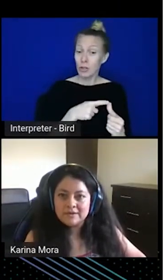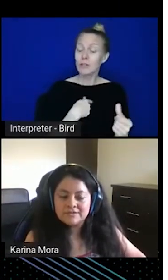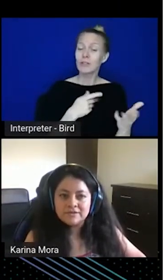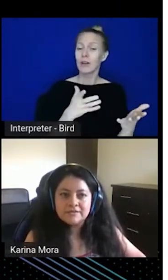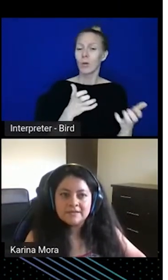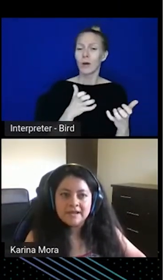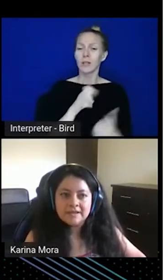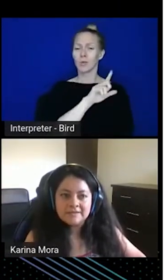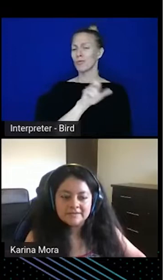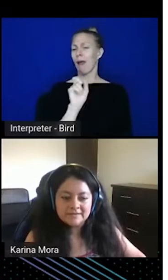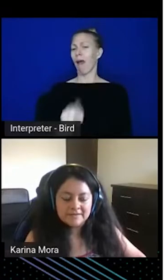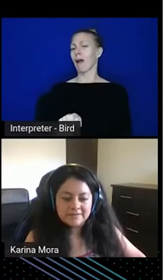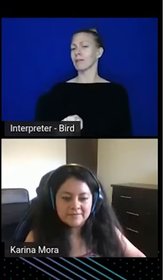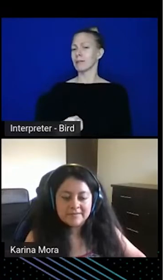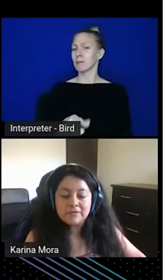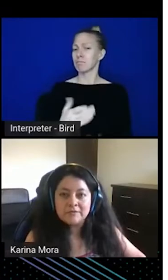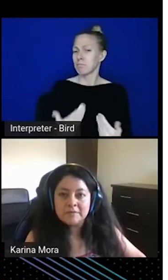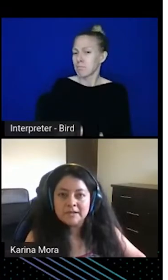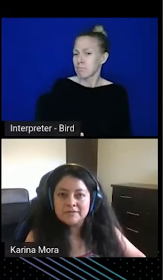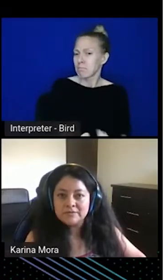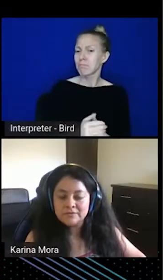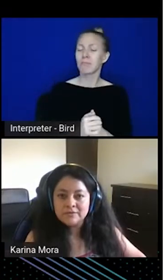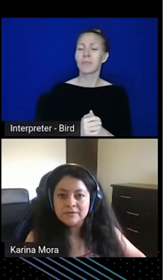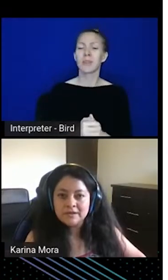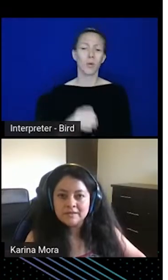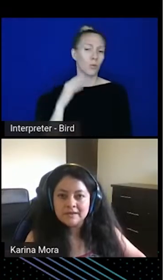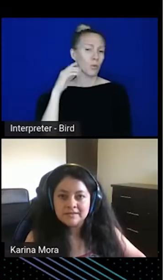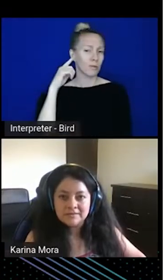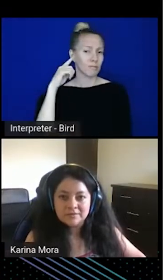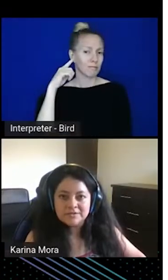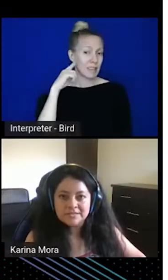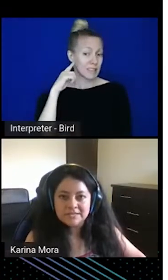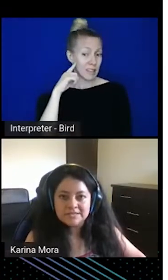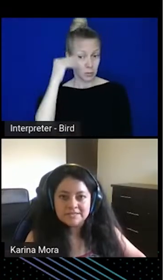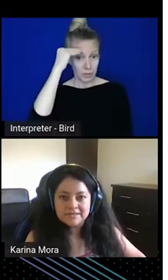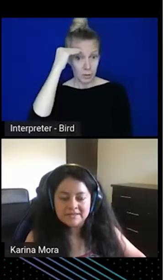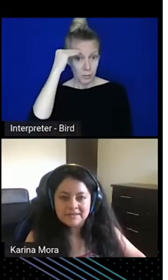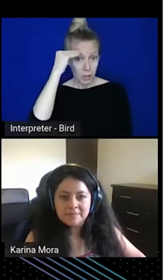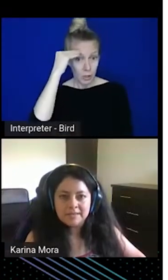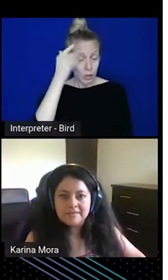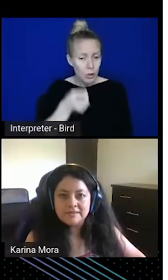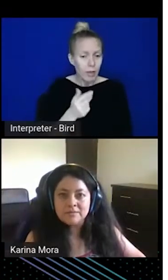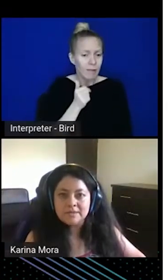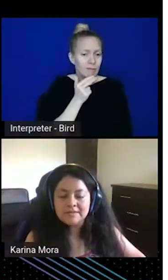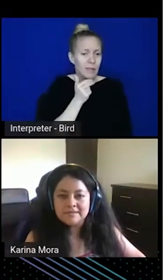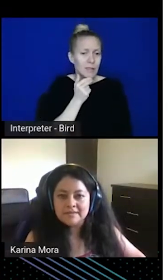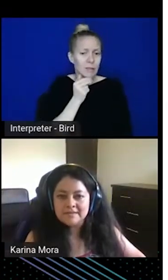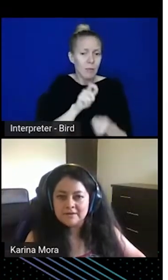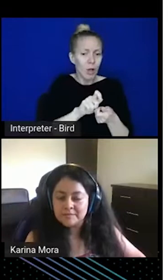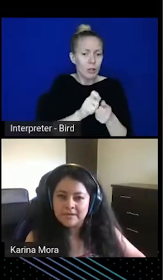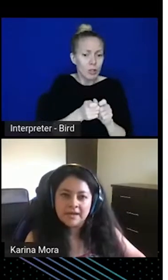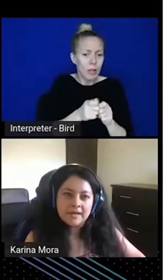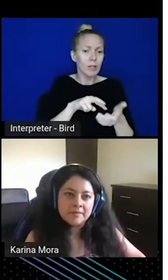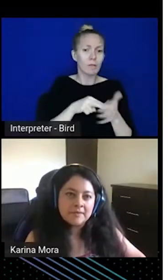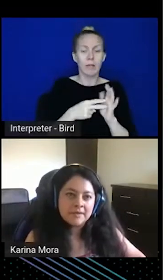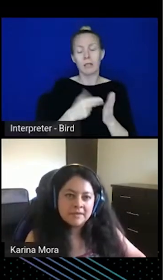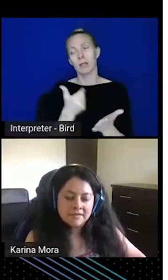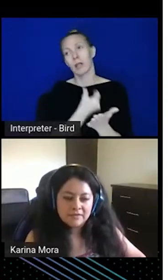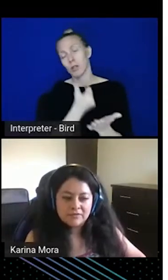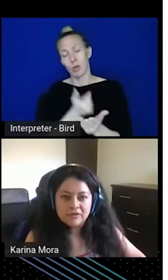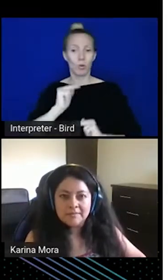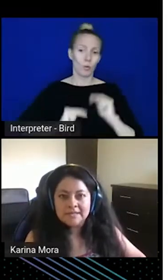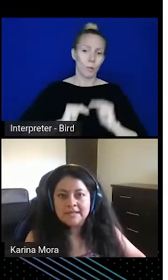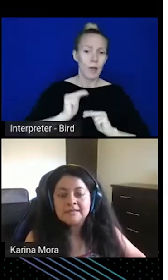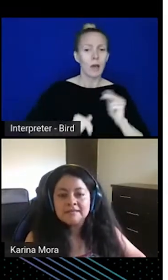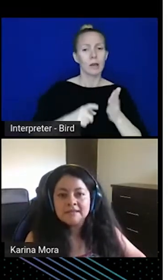these questions, like it sounds familiar to you that a small change implies a new build that takes a lot of time,